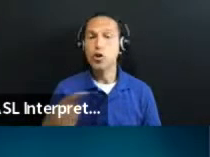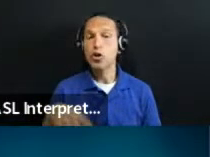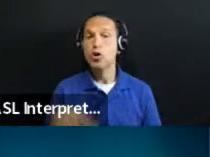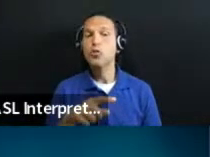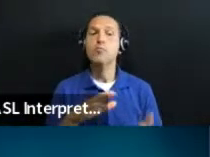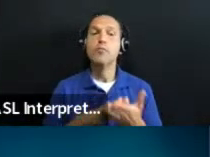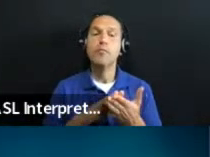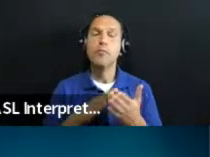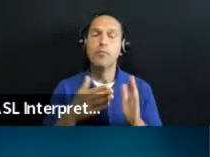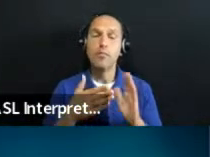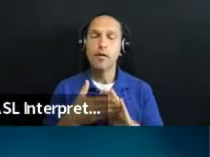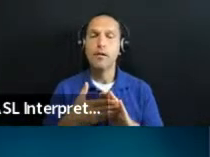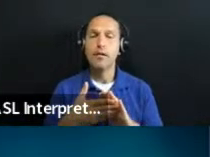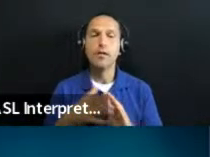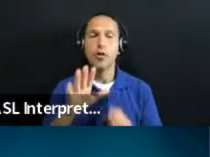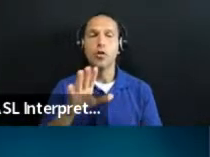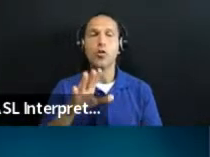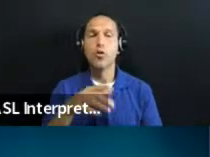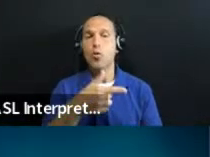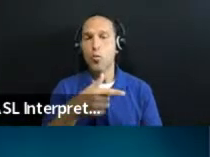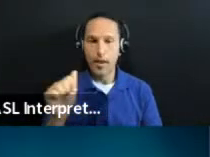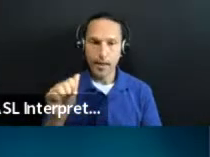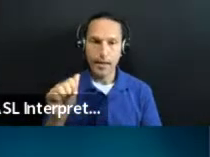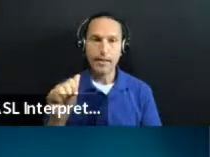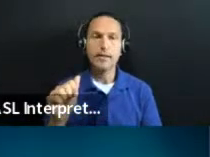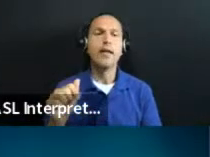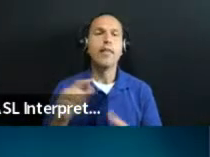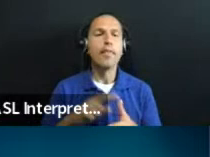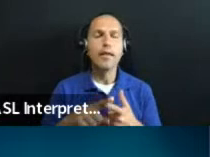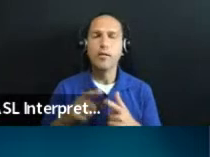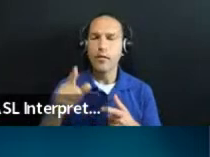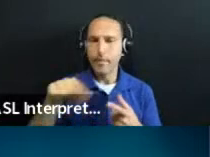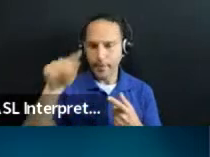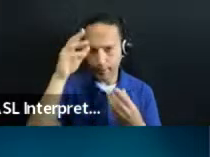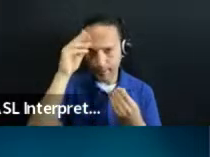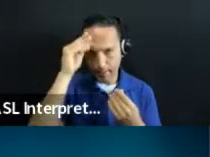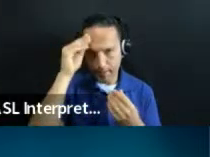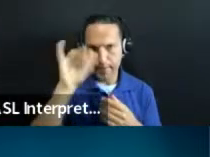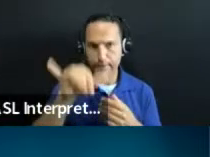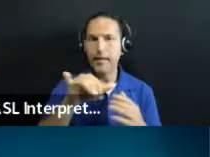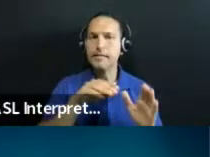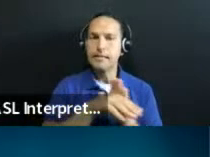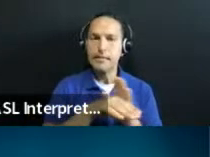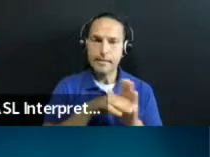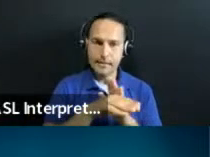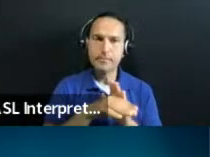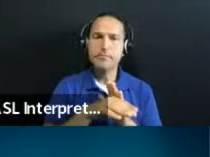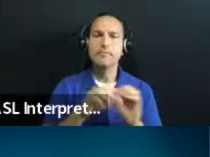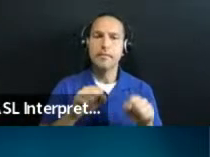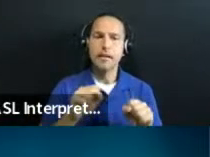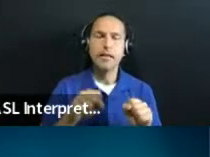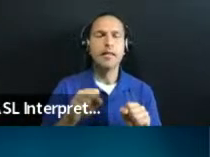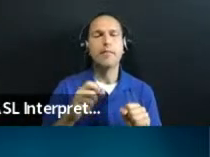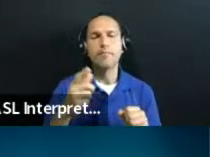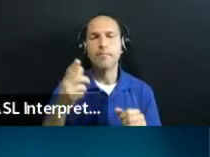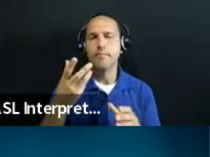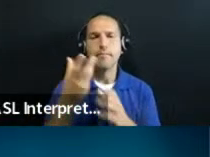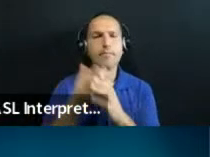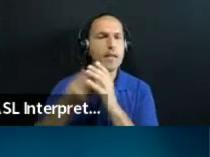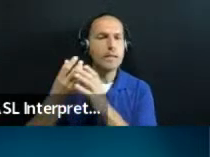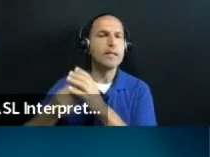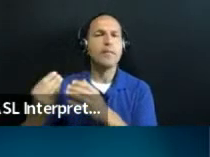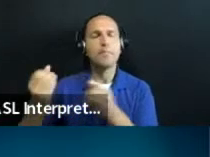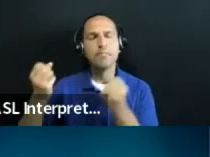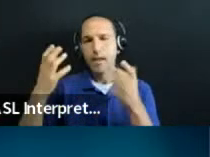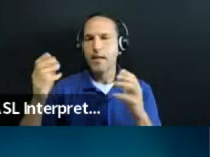to your quality assurance step, and that's where you start thinking about accessibility, you've already missed out on a lot of